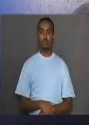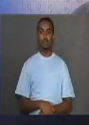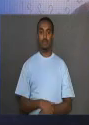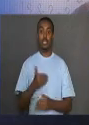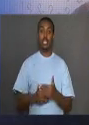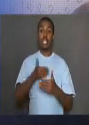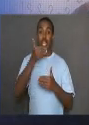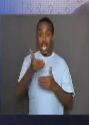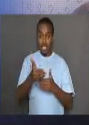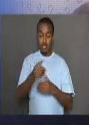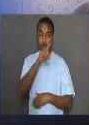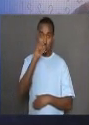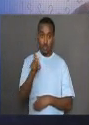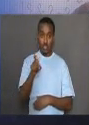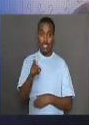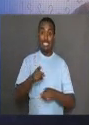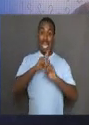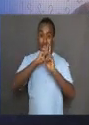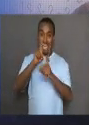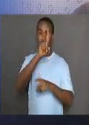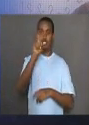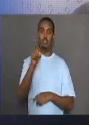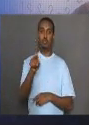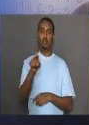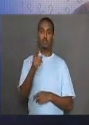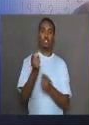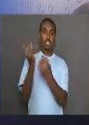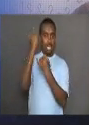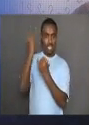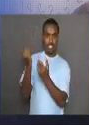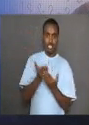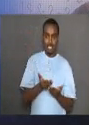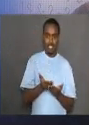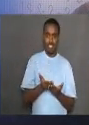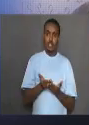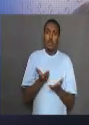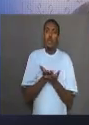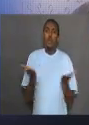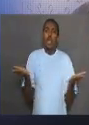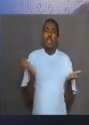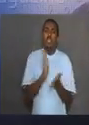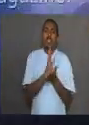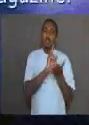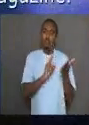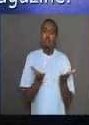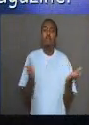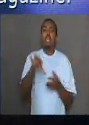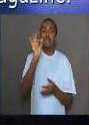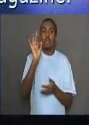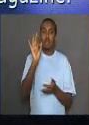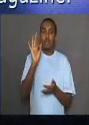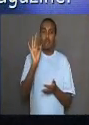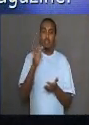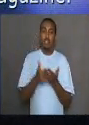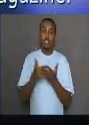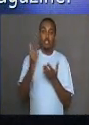The next question asks you to suggest where this passage might be found. Given